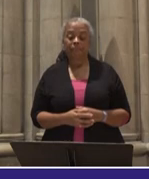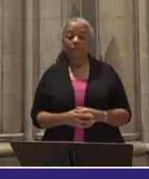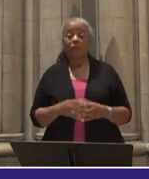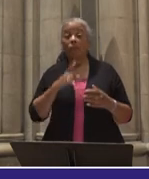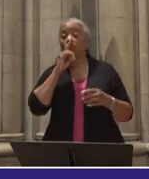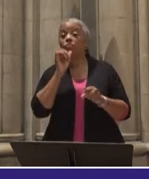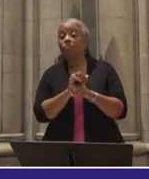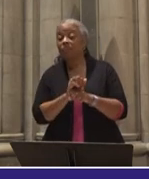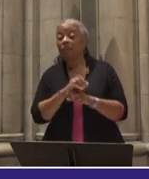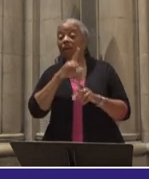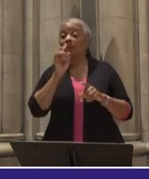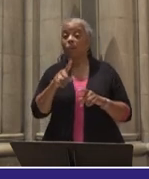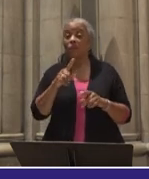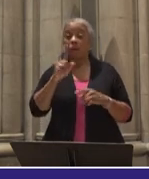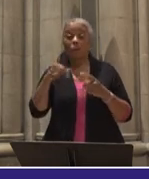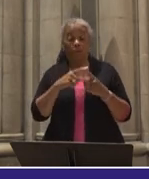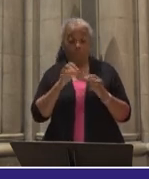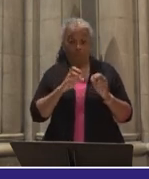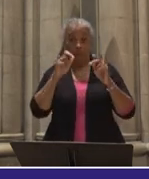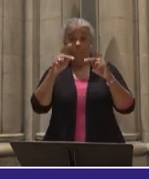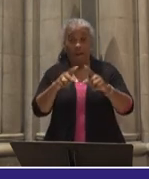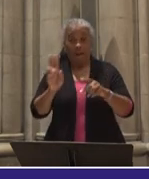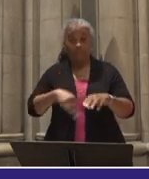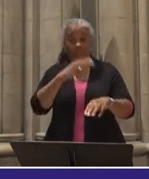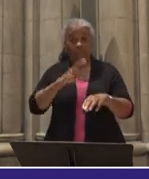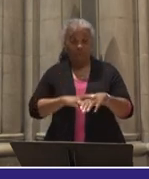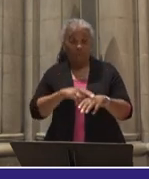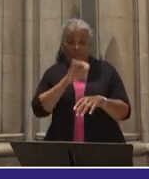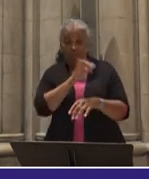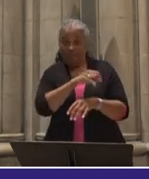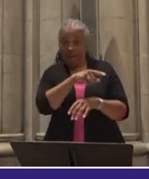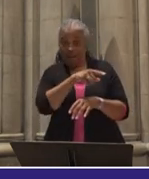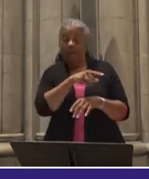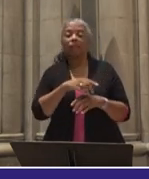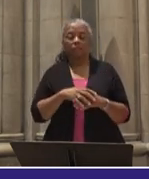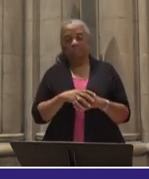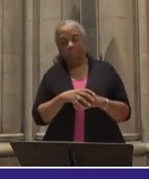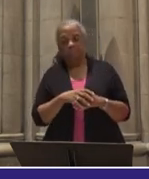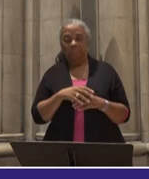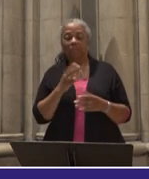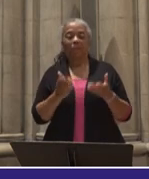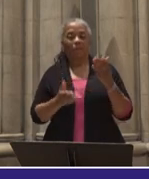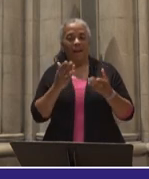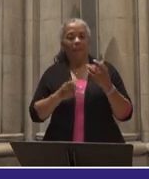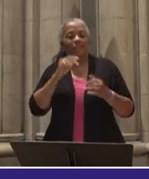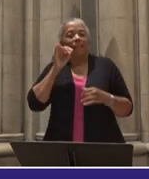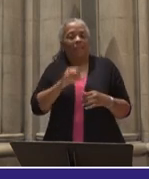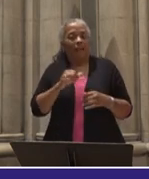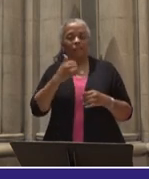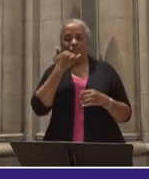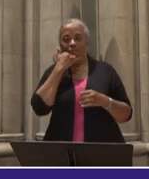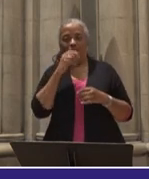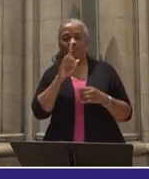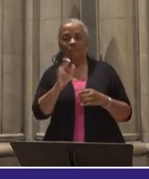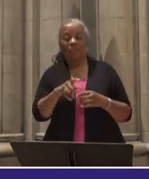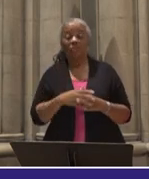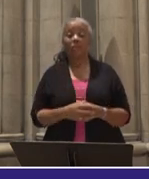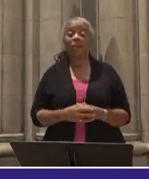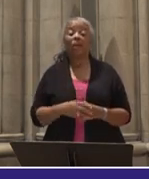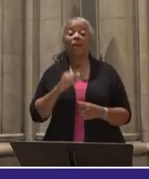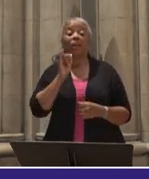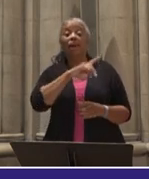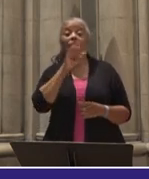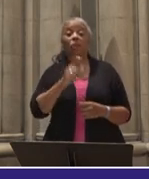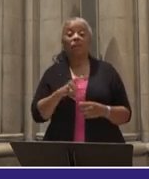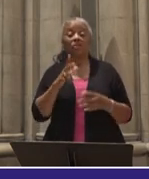question of when we will return to normal is perhaps the wrong question, at least for